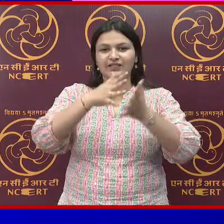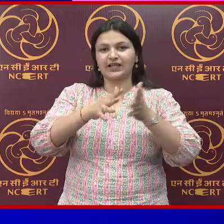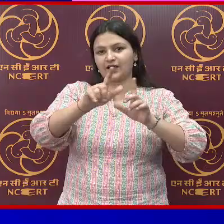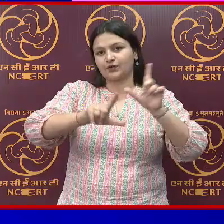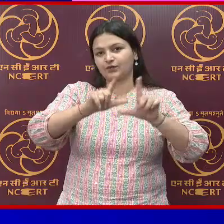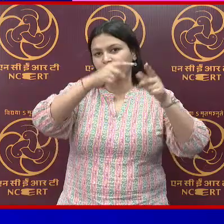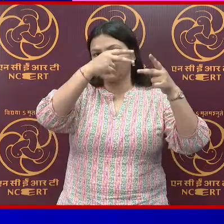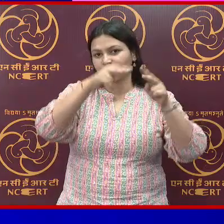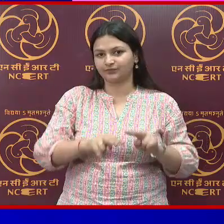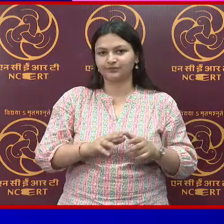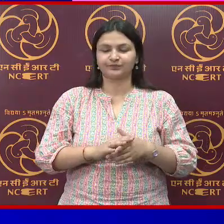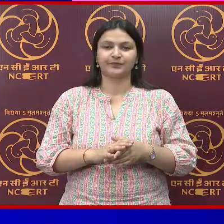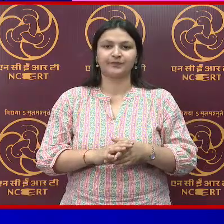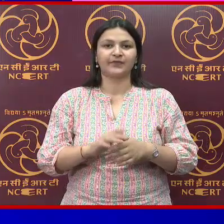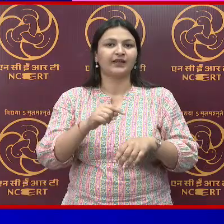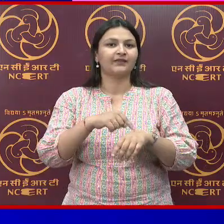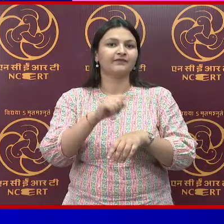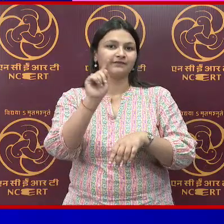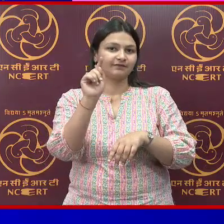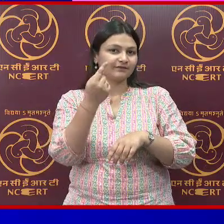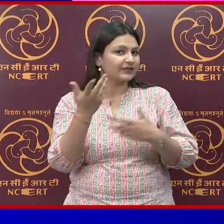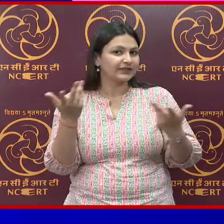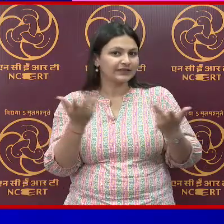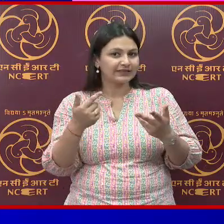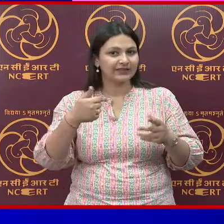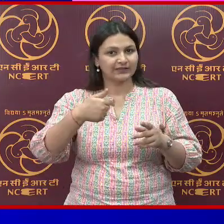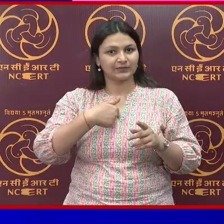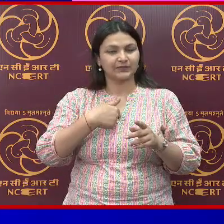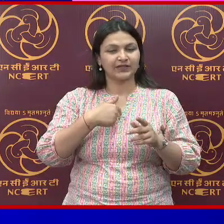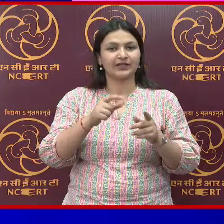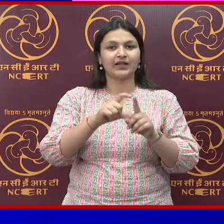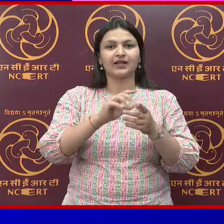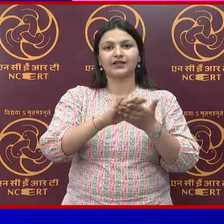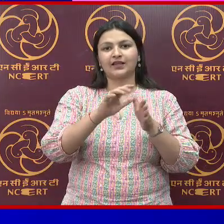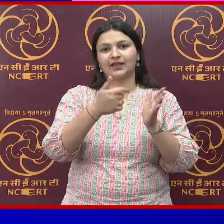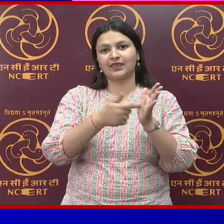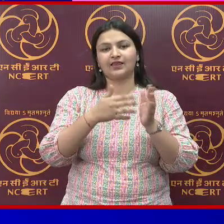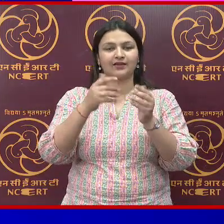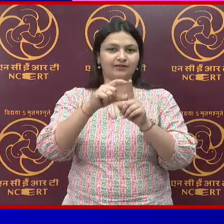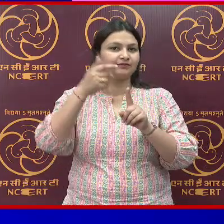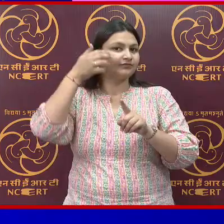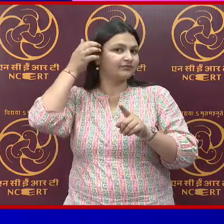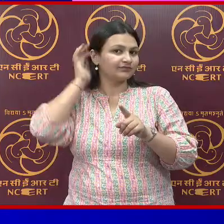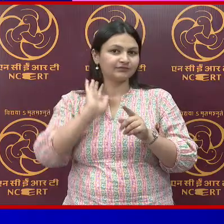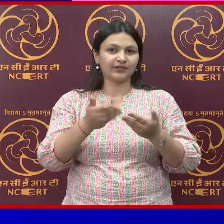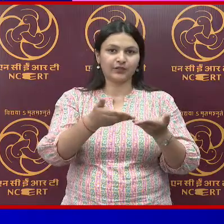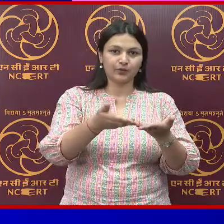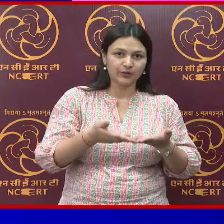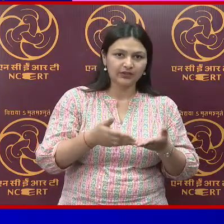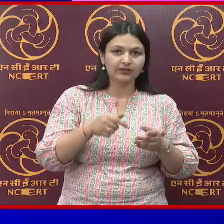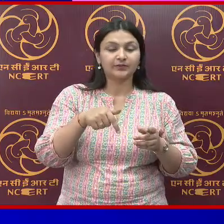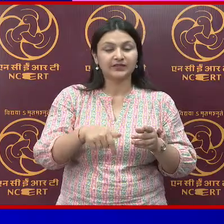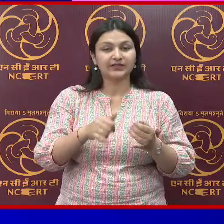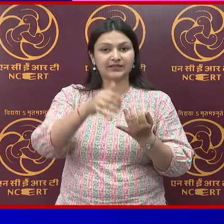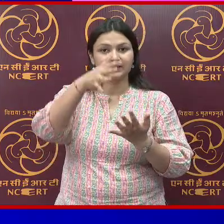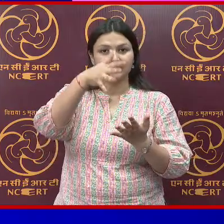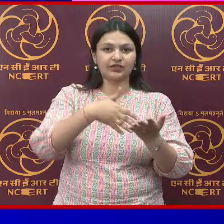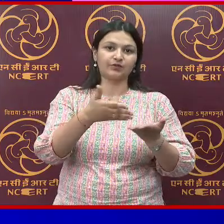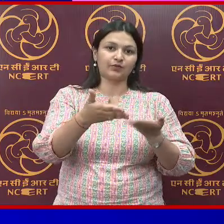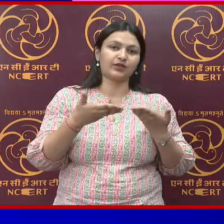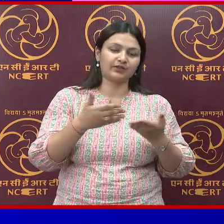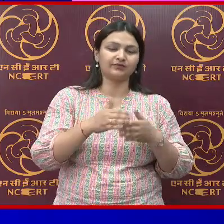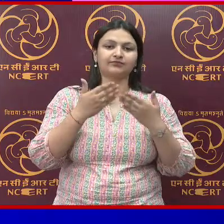sign language. So, first I welcome to Dharna. Dharna, namaskar and welcome to you this session. Dear